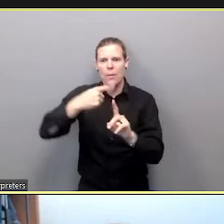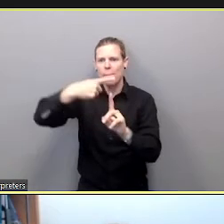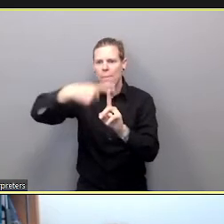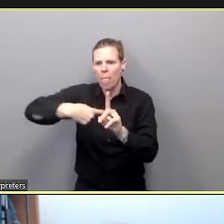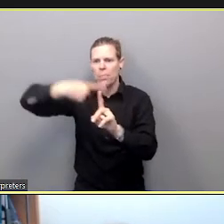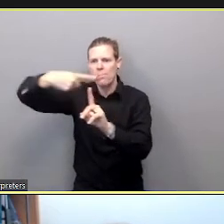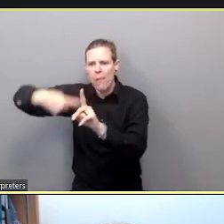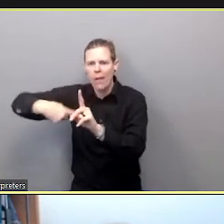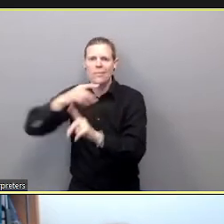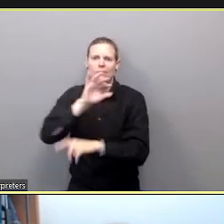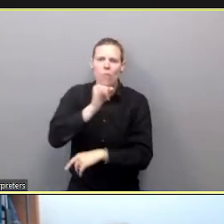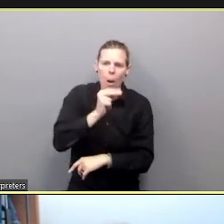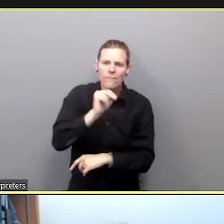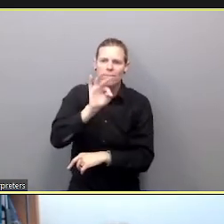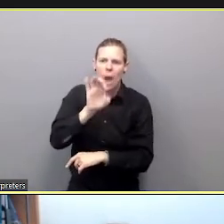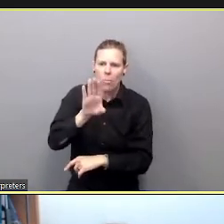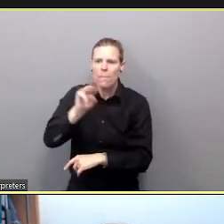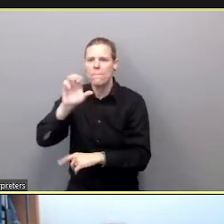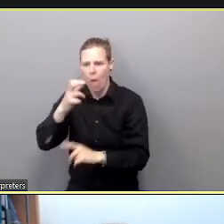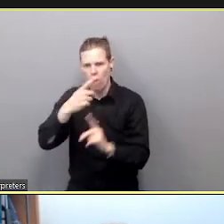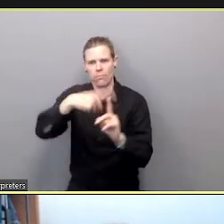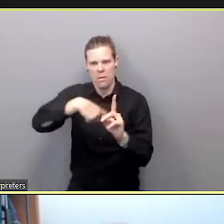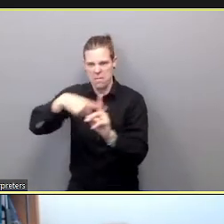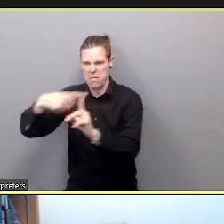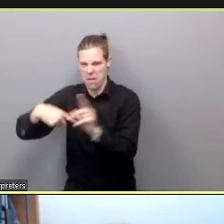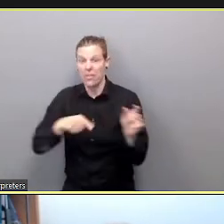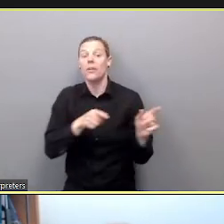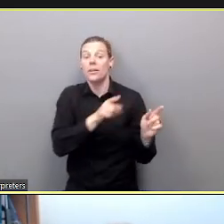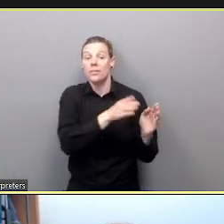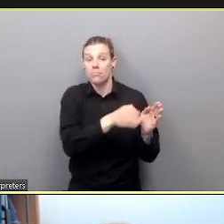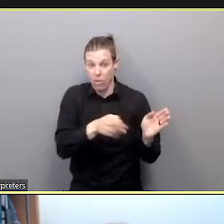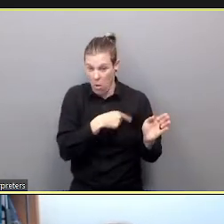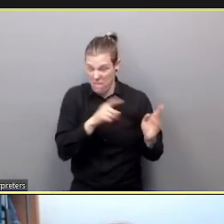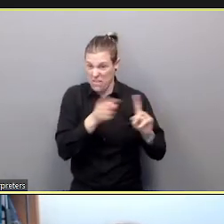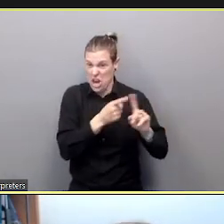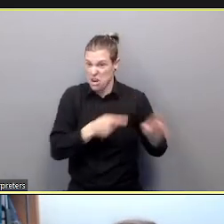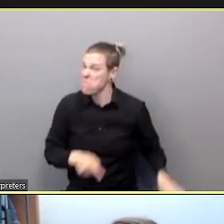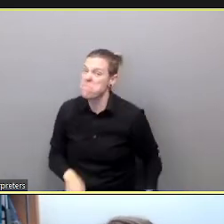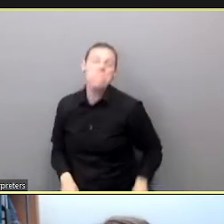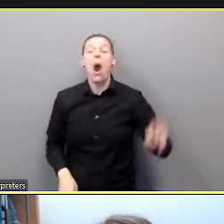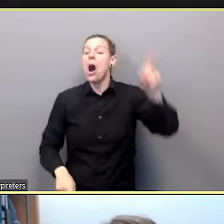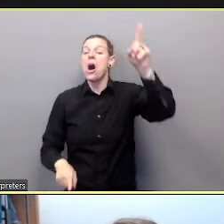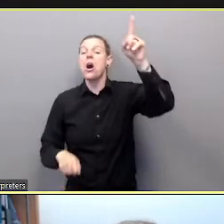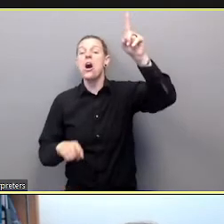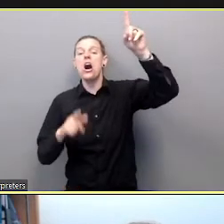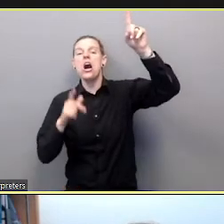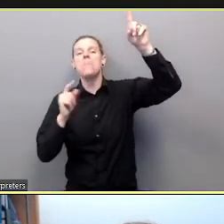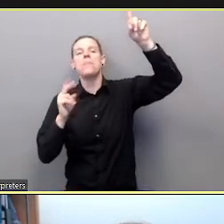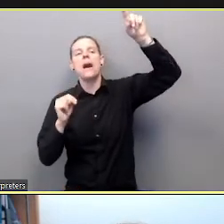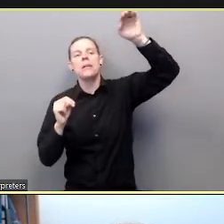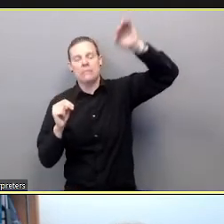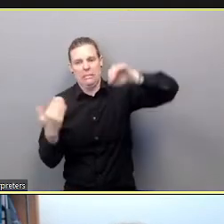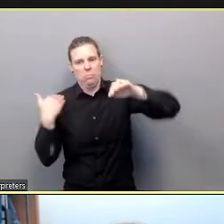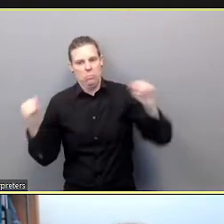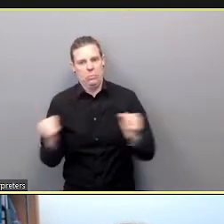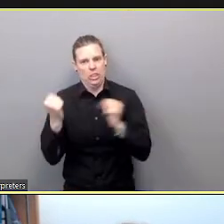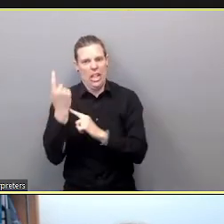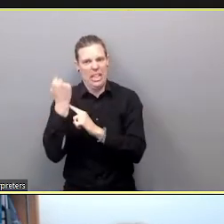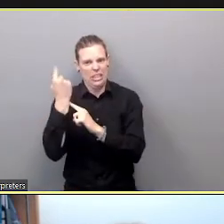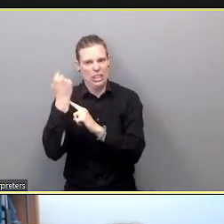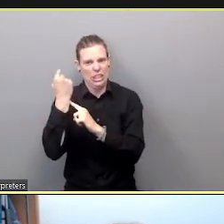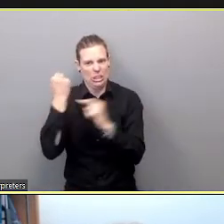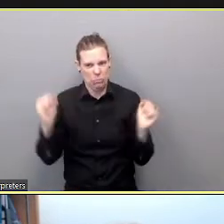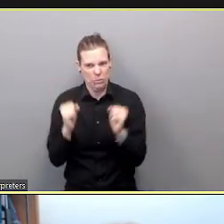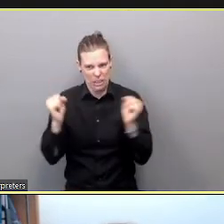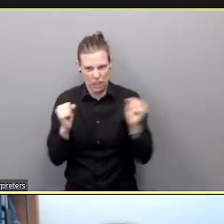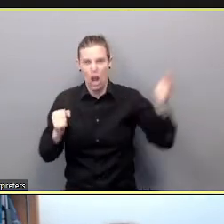there, that big mountain, which is was our winter surge last year of cases. So the